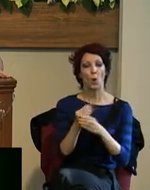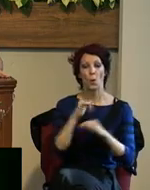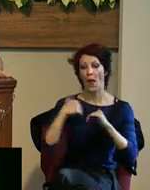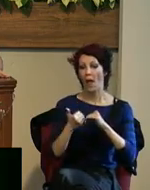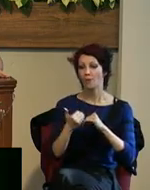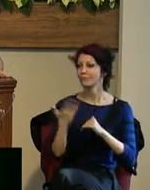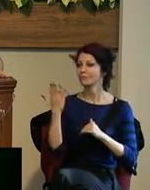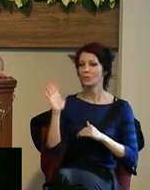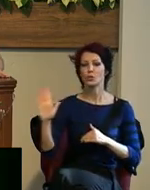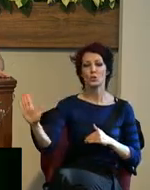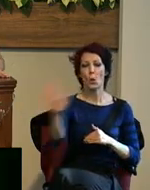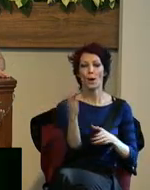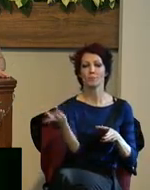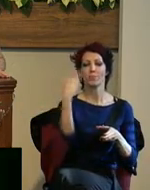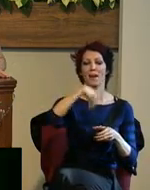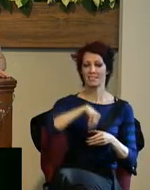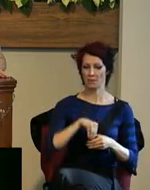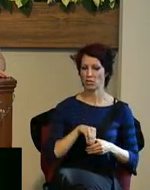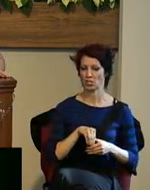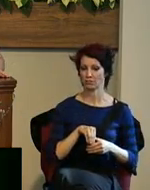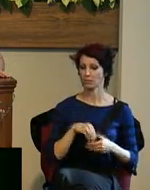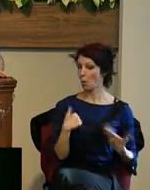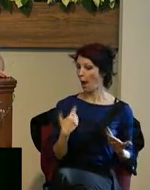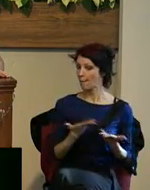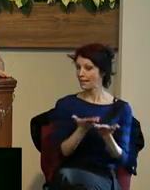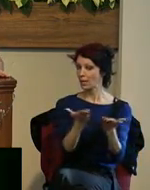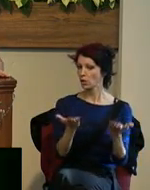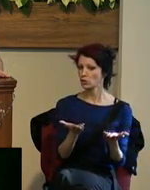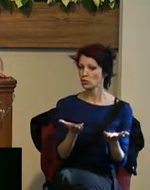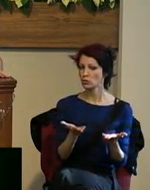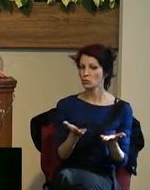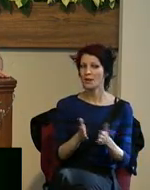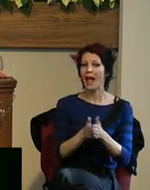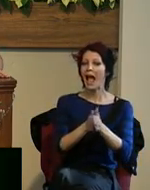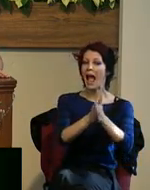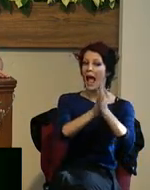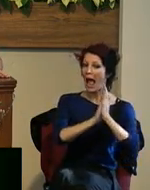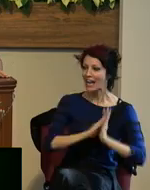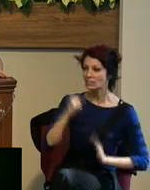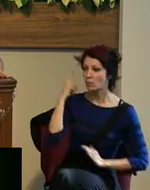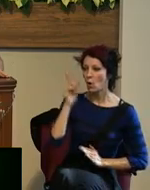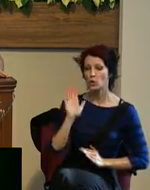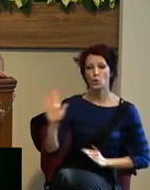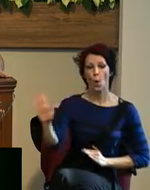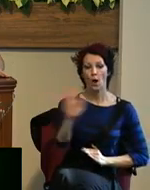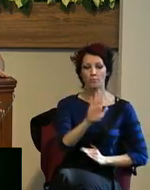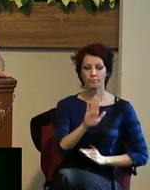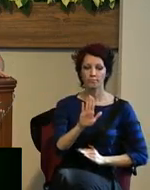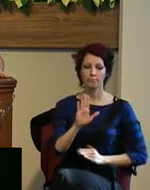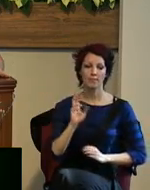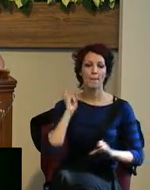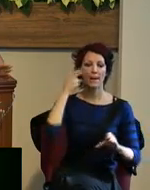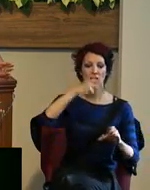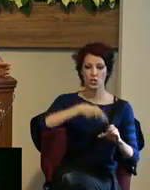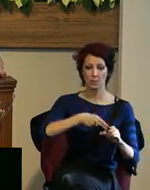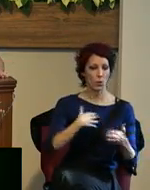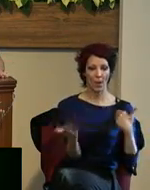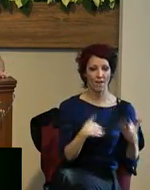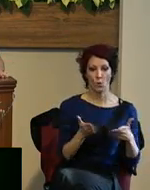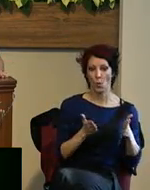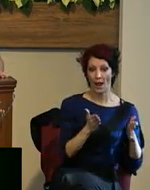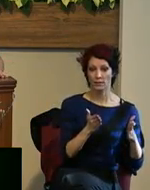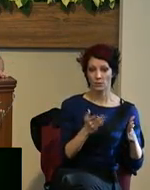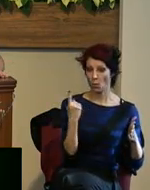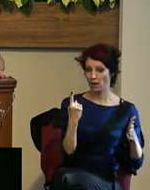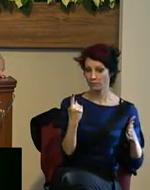participation and therefore I am up here to ask for that participation in what ever way you may be able to do it one of those ways